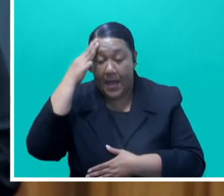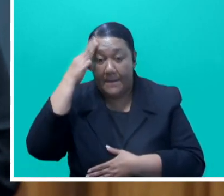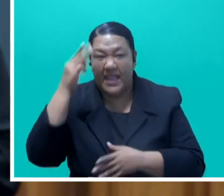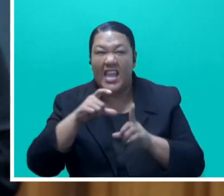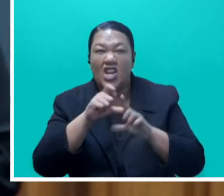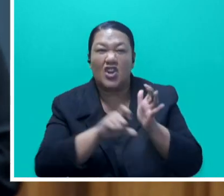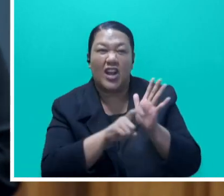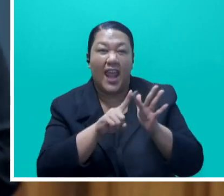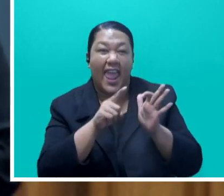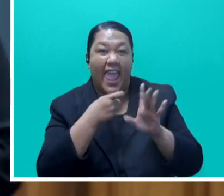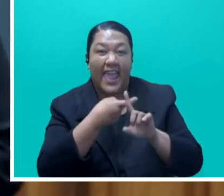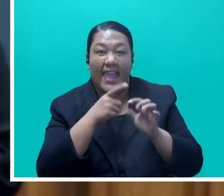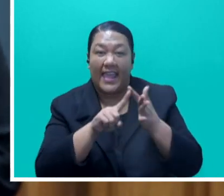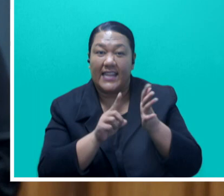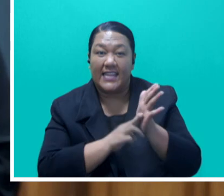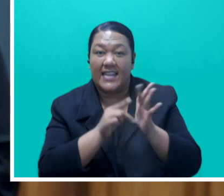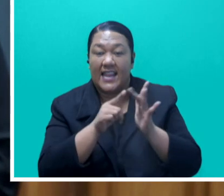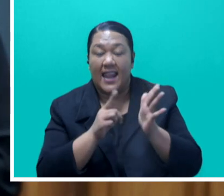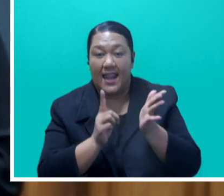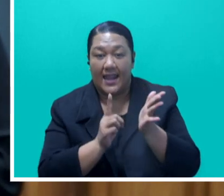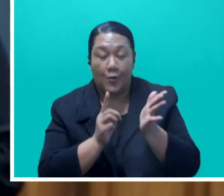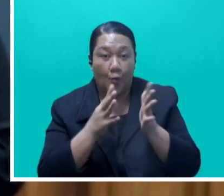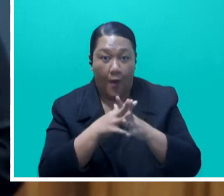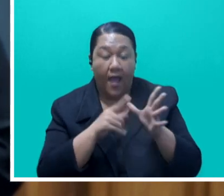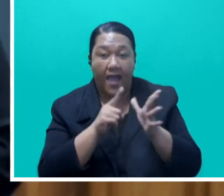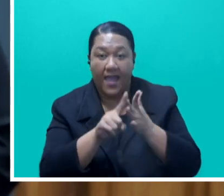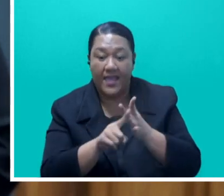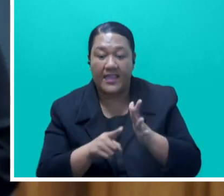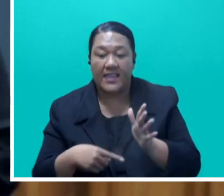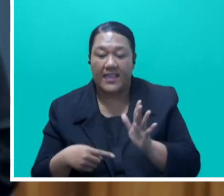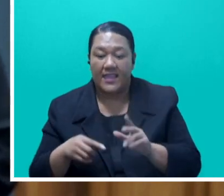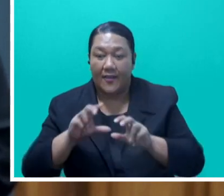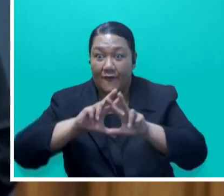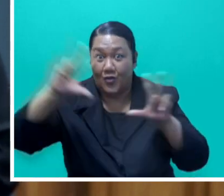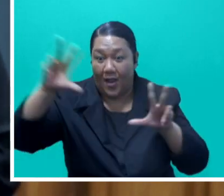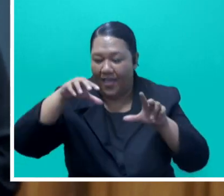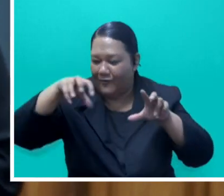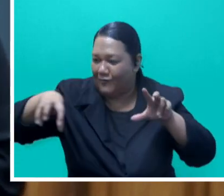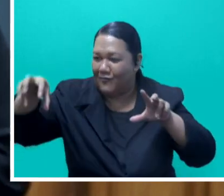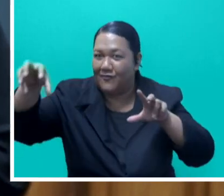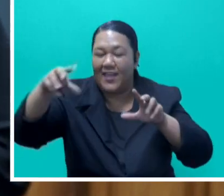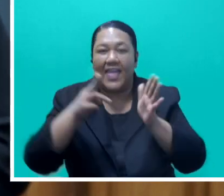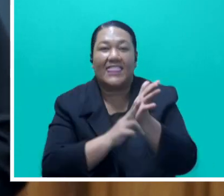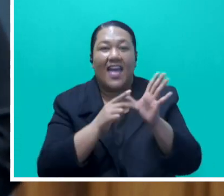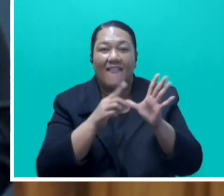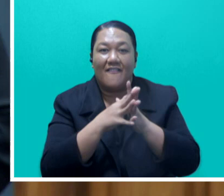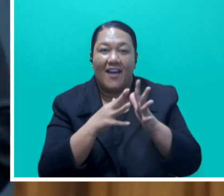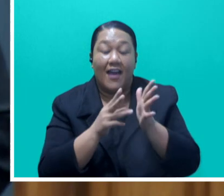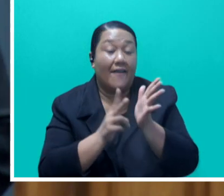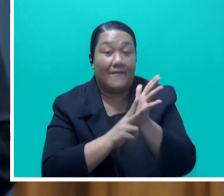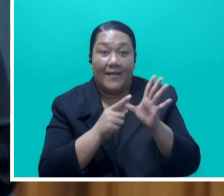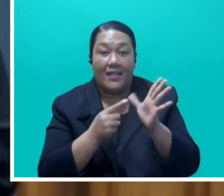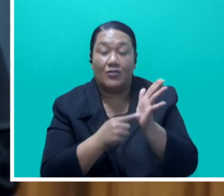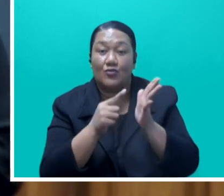Lea, Wunilangi, Tavilevu. Navalevu Emdo Edawe Angumenavatu. I would also like to thank